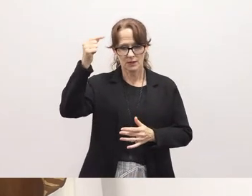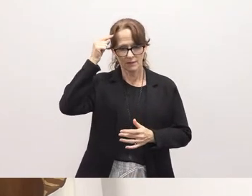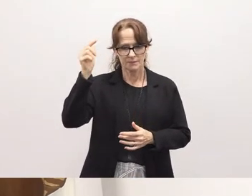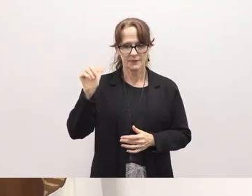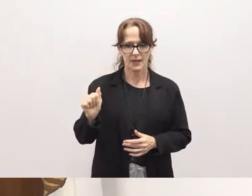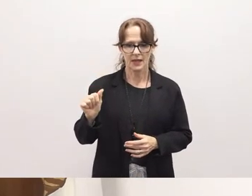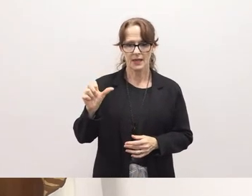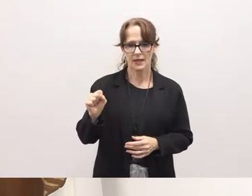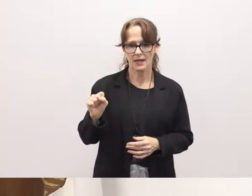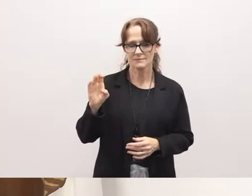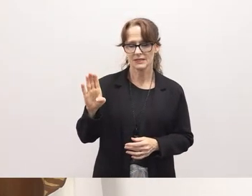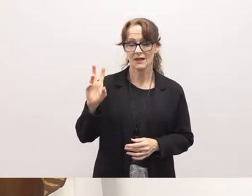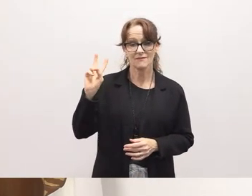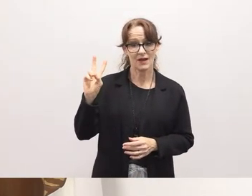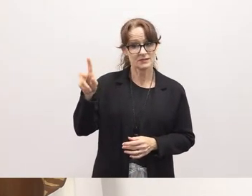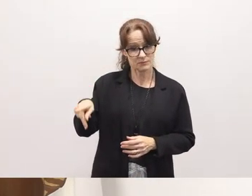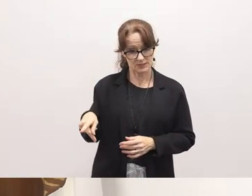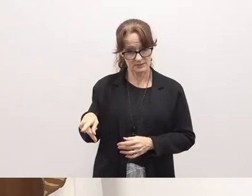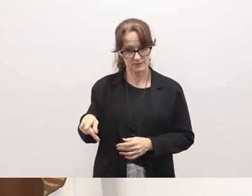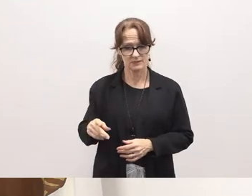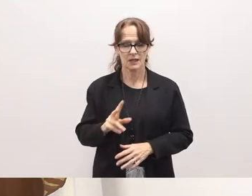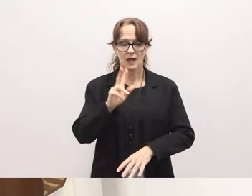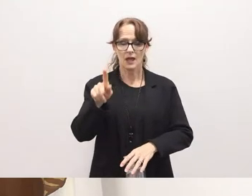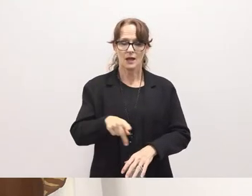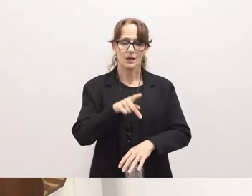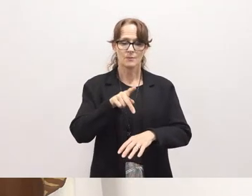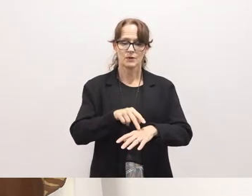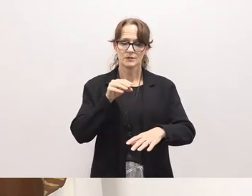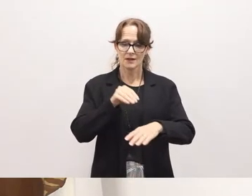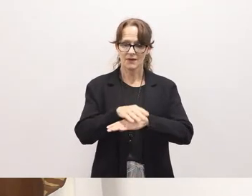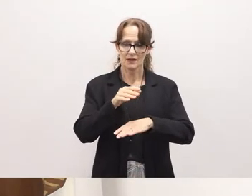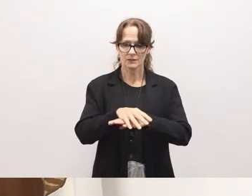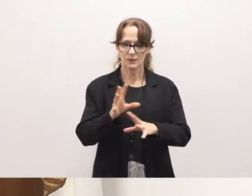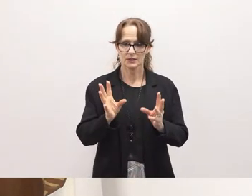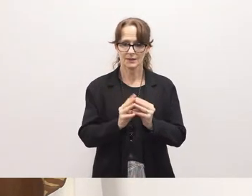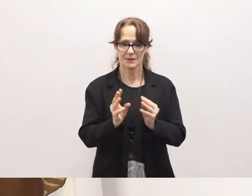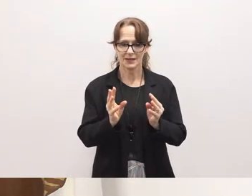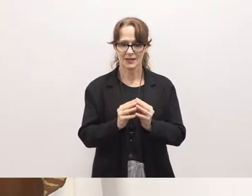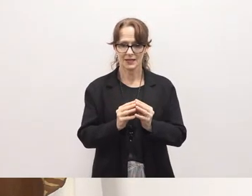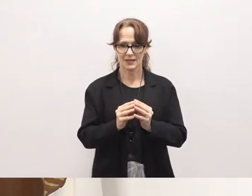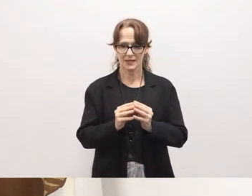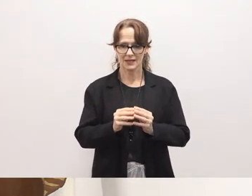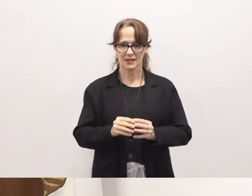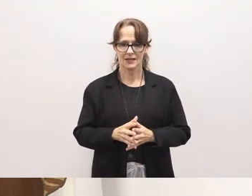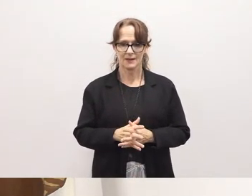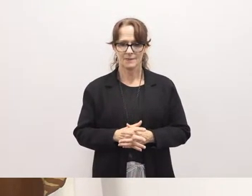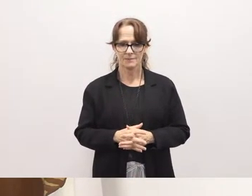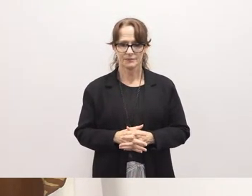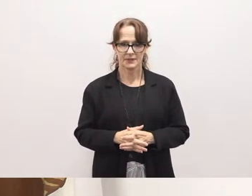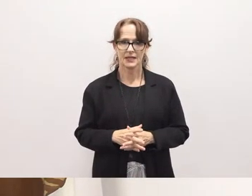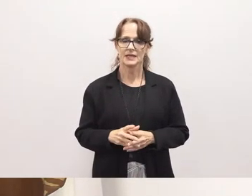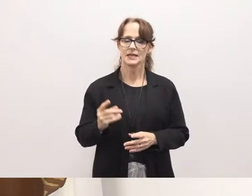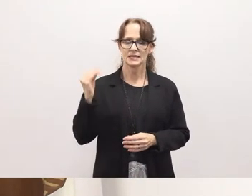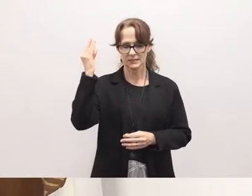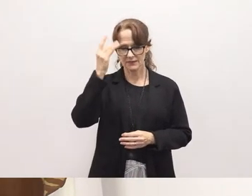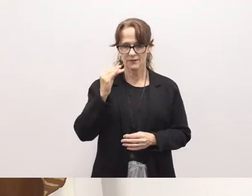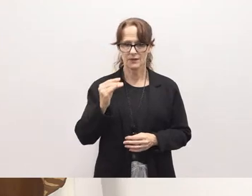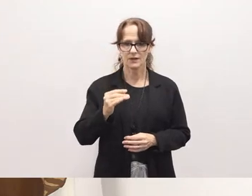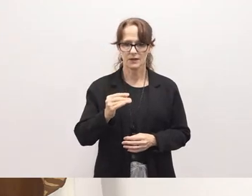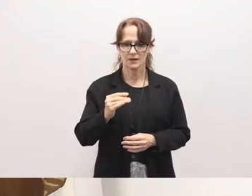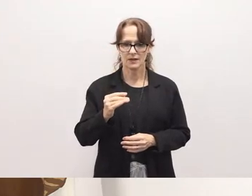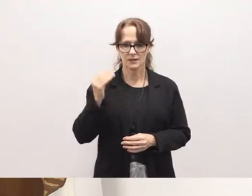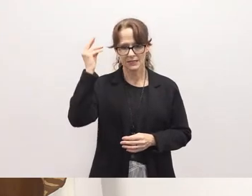ASB vice president and on the principal's advisory committee. He is considered to be constructively